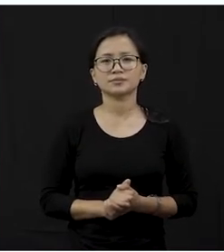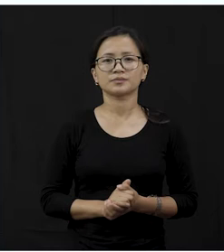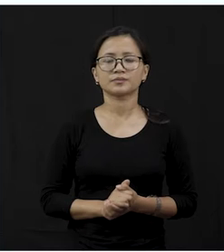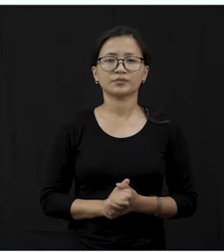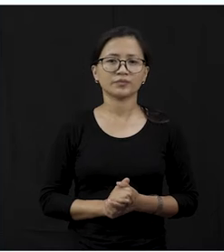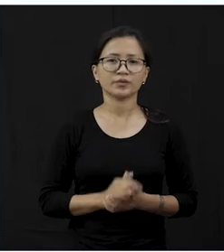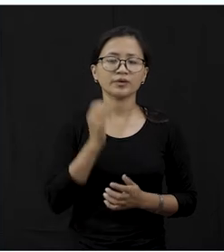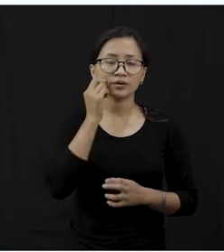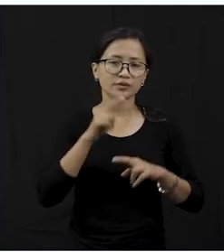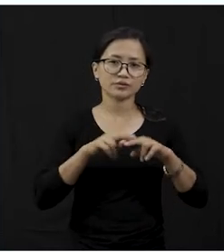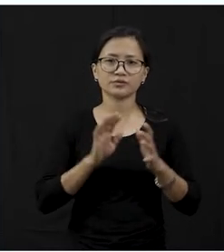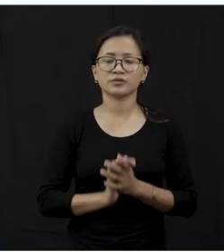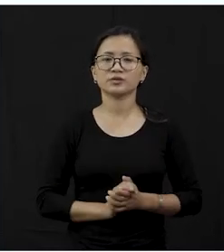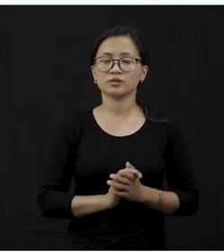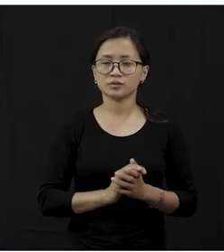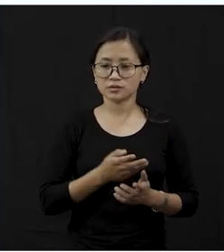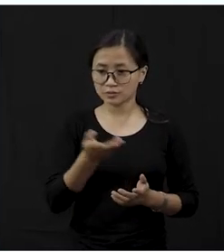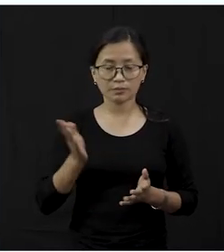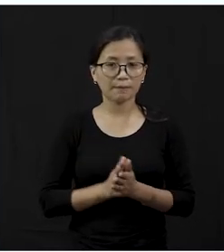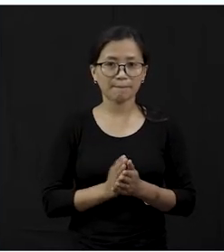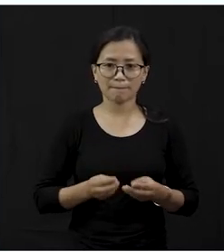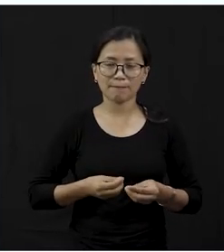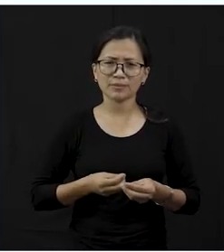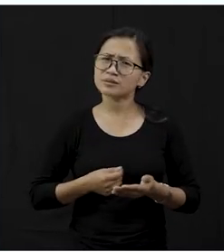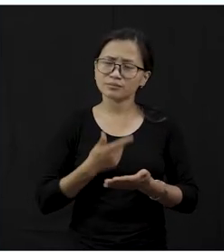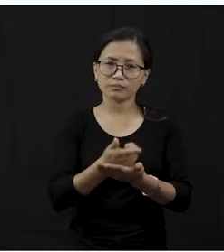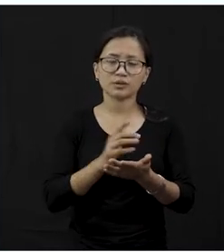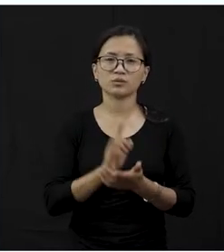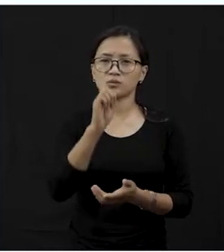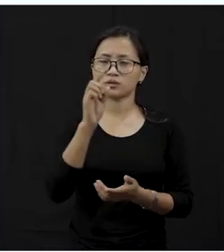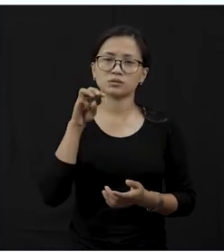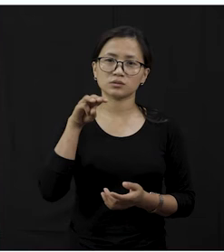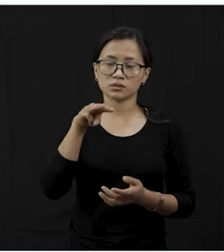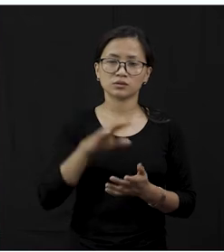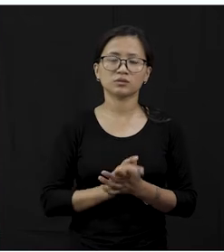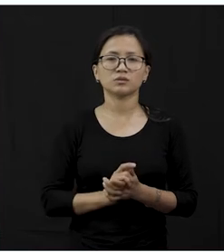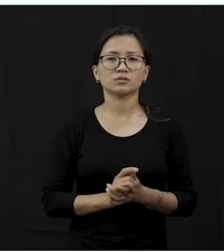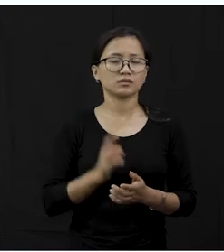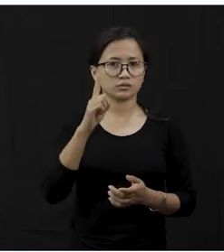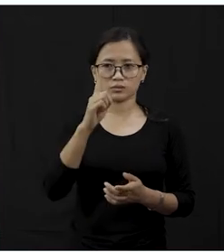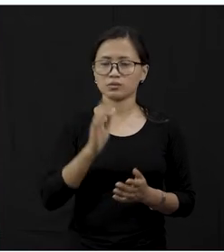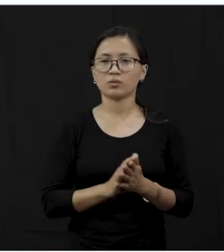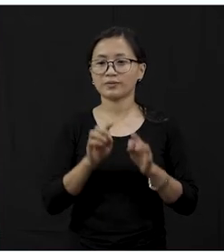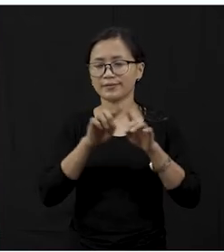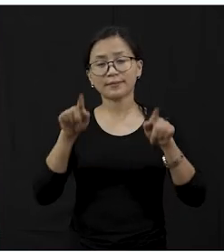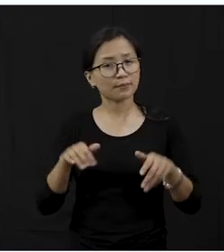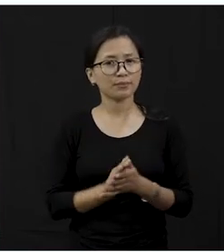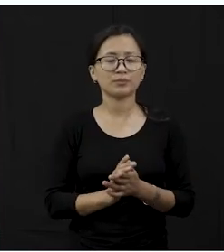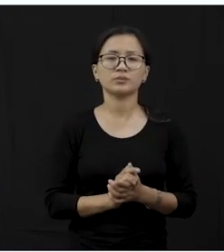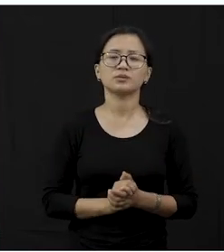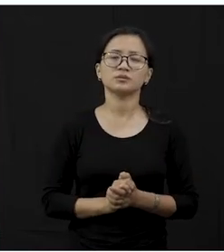So if he is buying for 1,000 boxes, in each box, it contains 10 bottles that you know very well now.